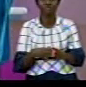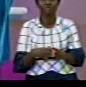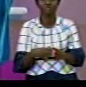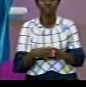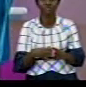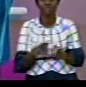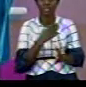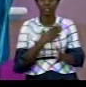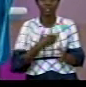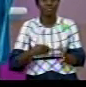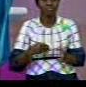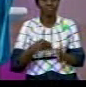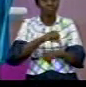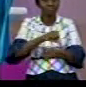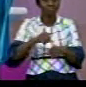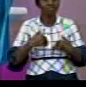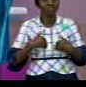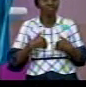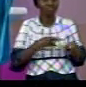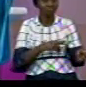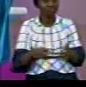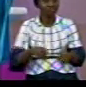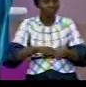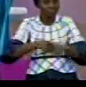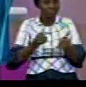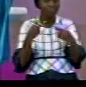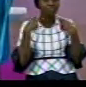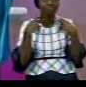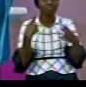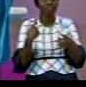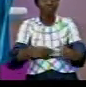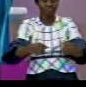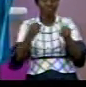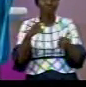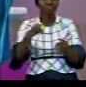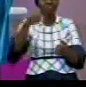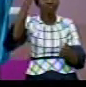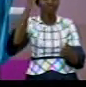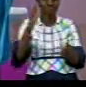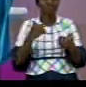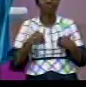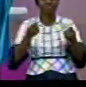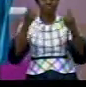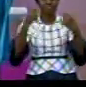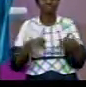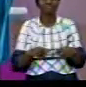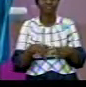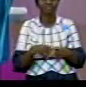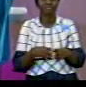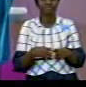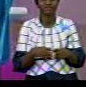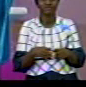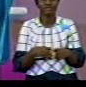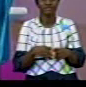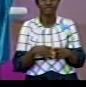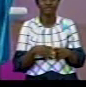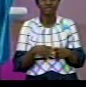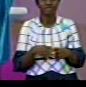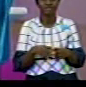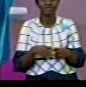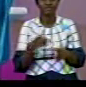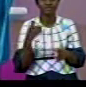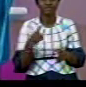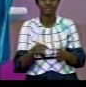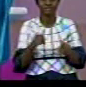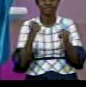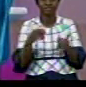yoke the power has been released by the man of god he has collected the power for us and